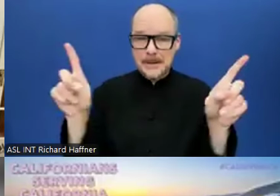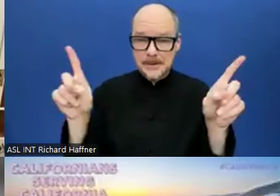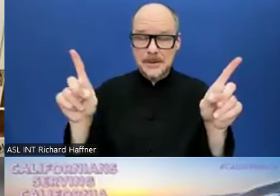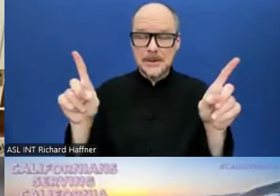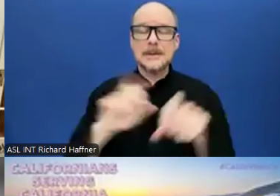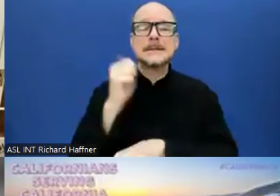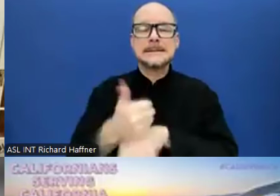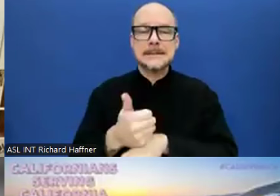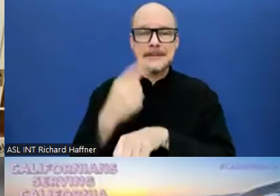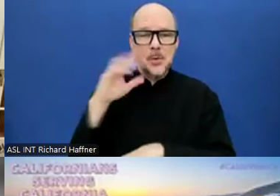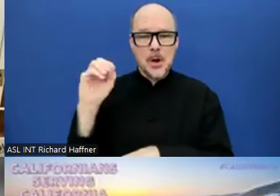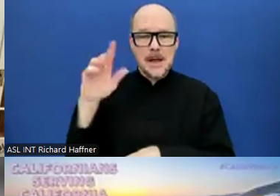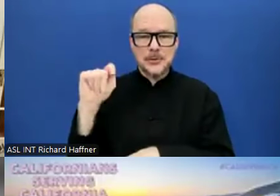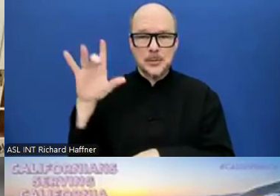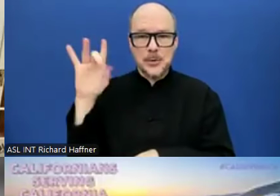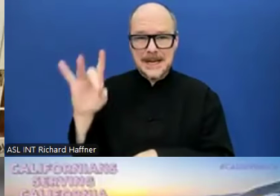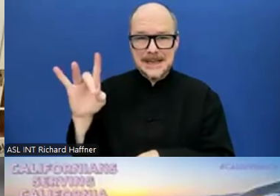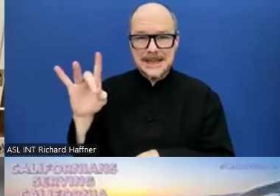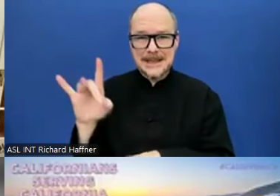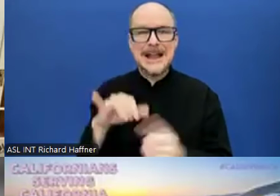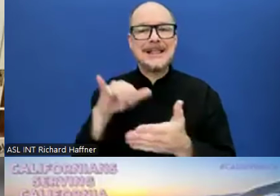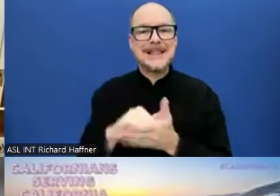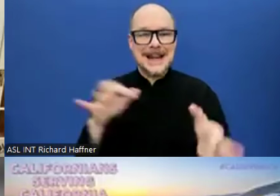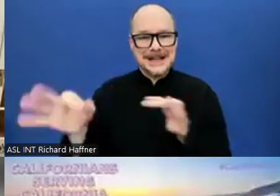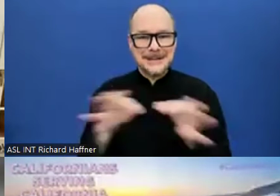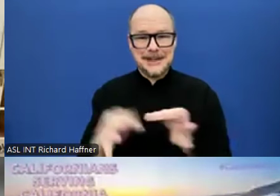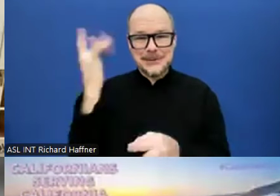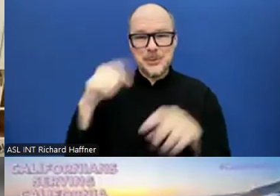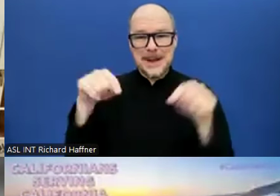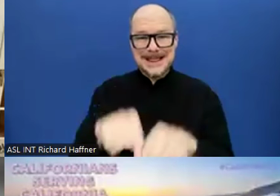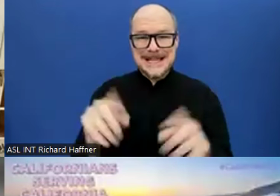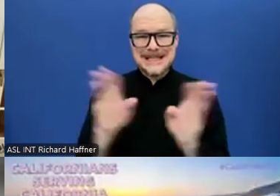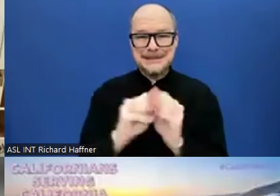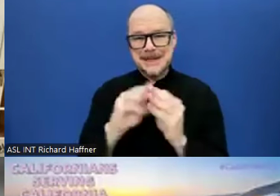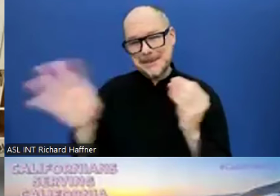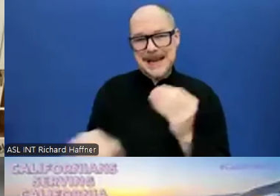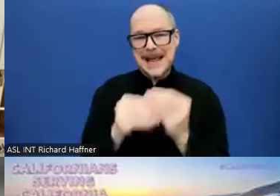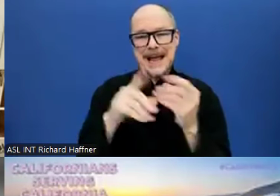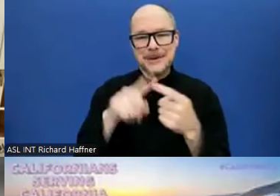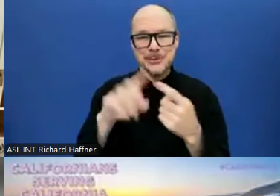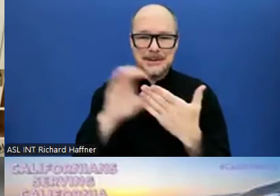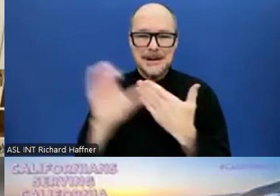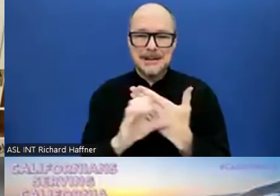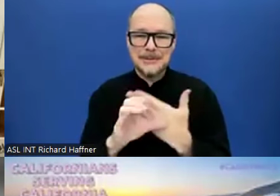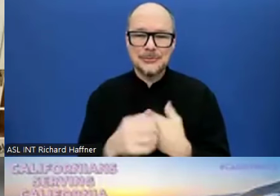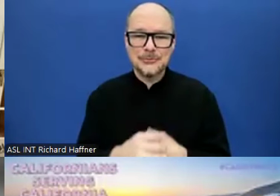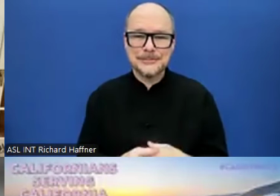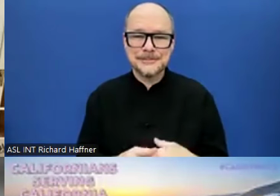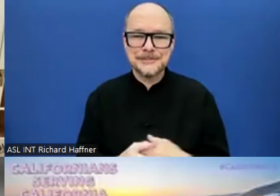October 8th. So that explains why this meeting has been added to the committee's calendar.